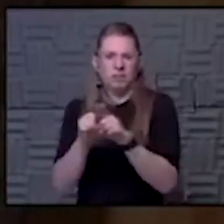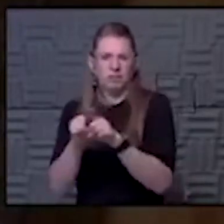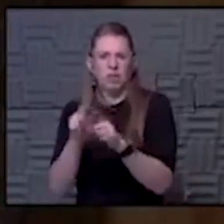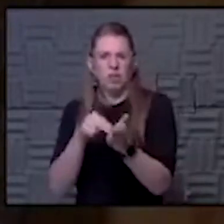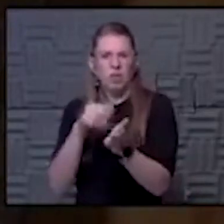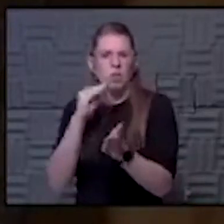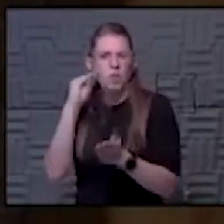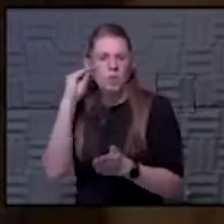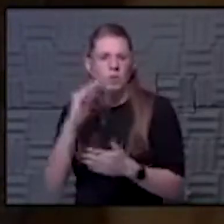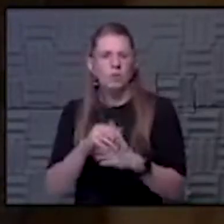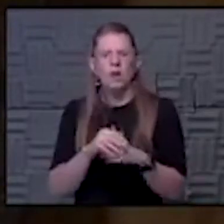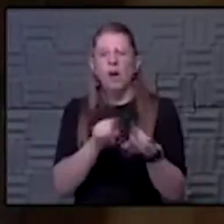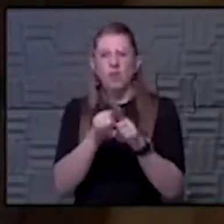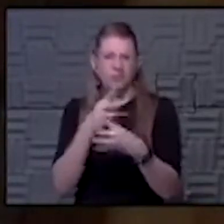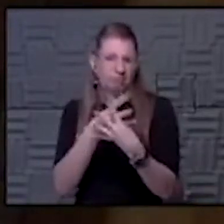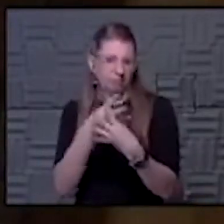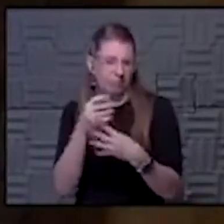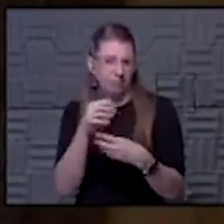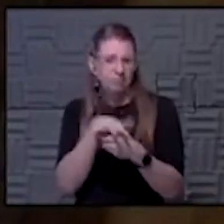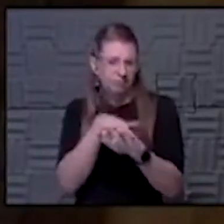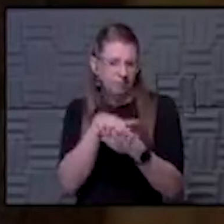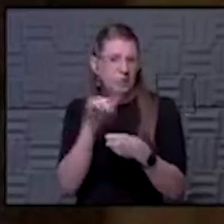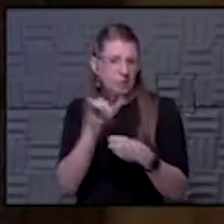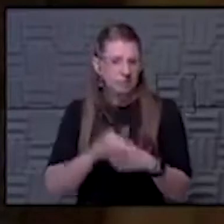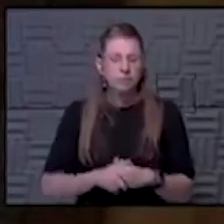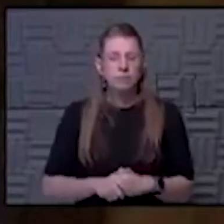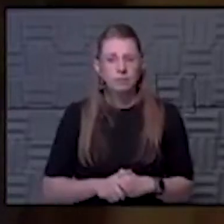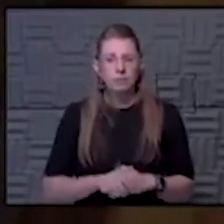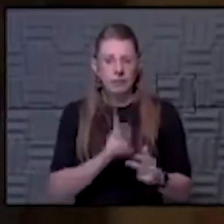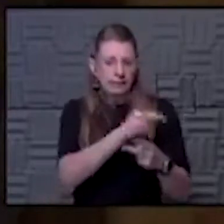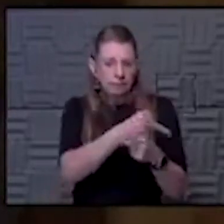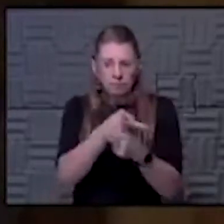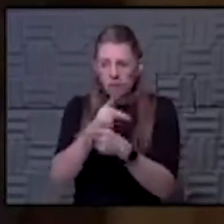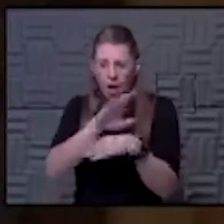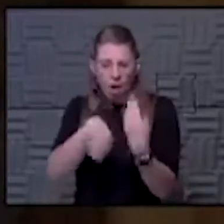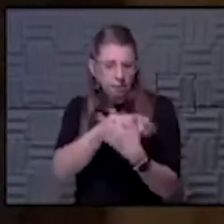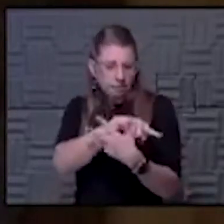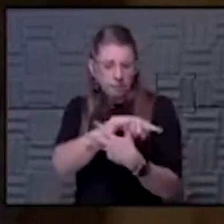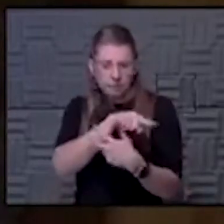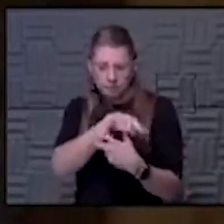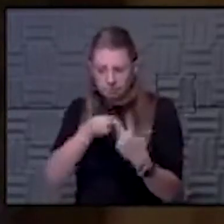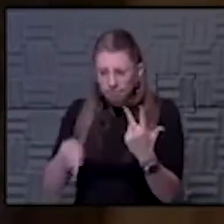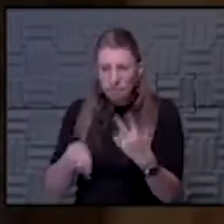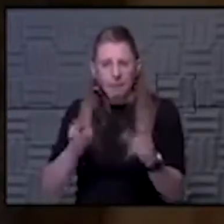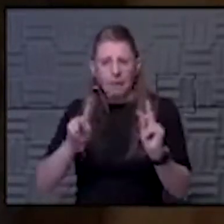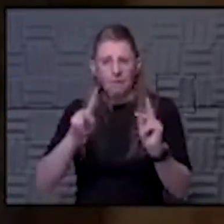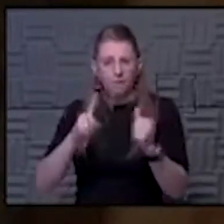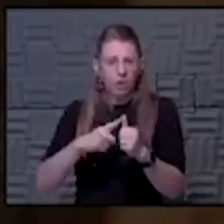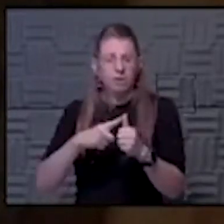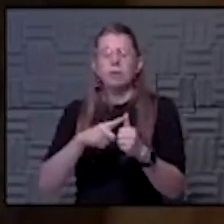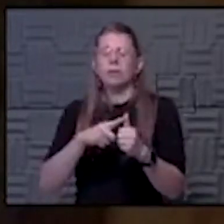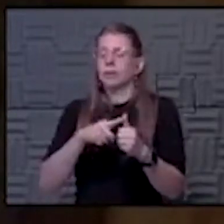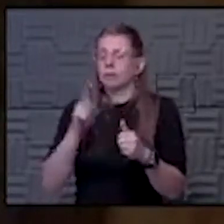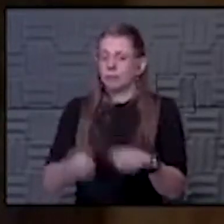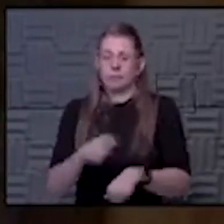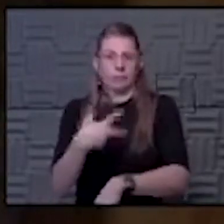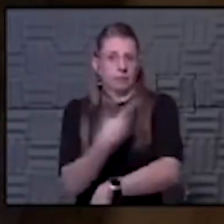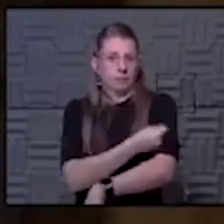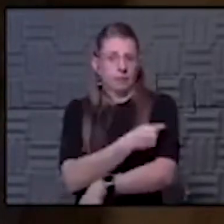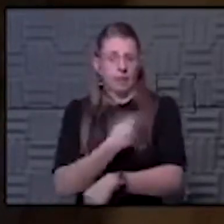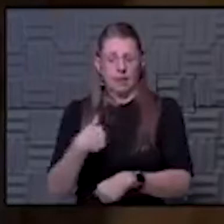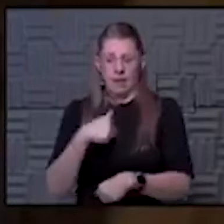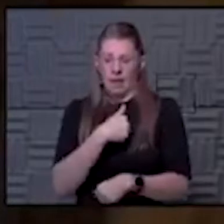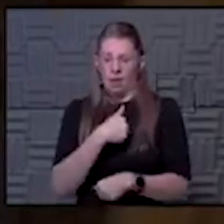facilities in our correctional centers, so we've got to take care of all those folks. We absolutely have got to vaccinate our long-term